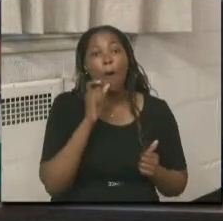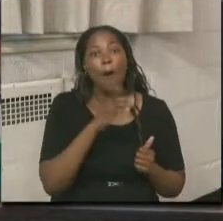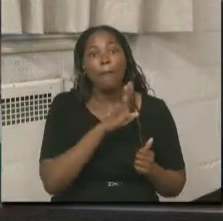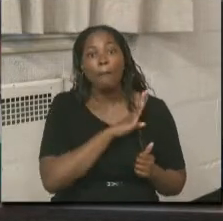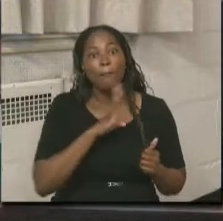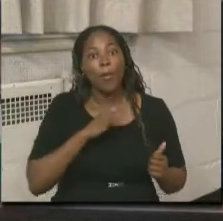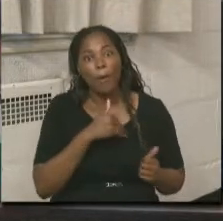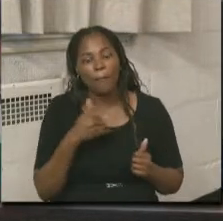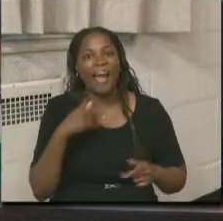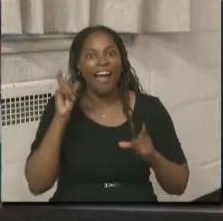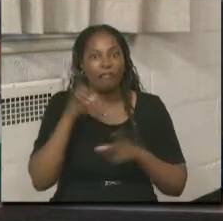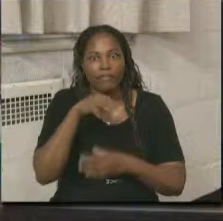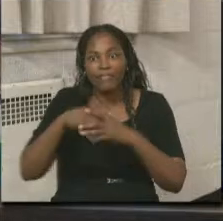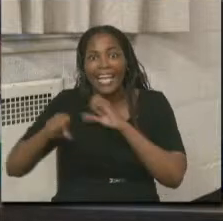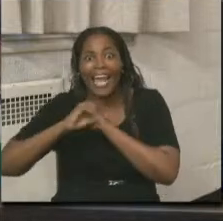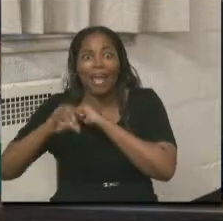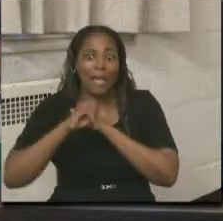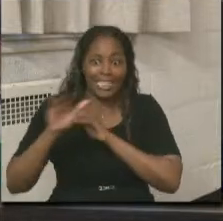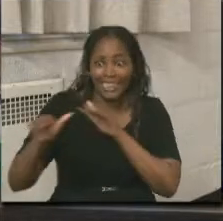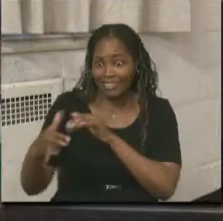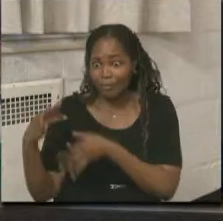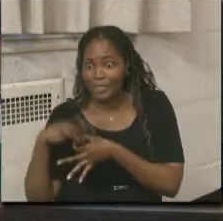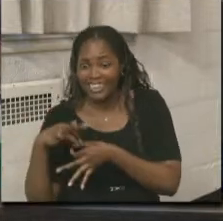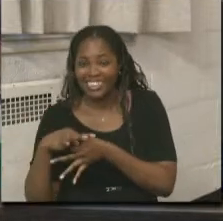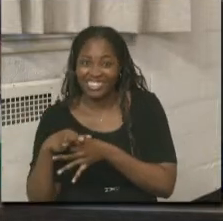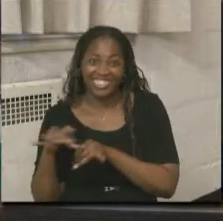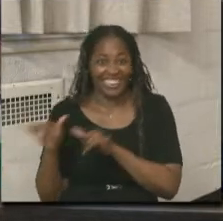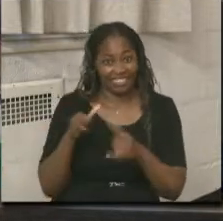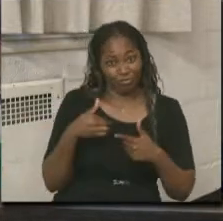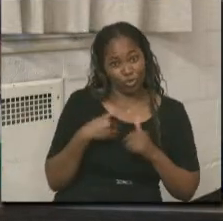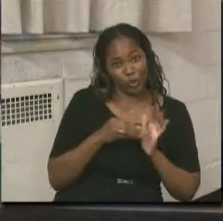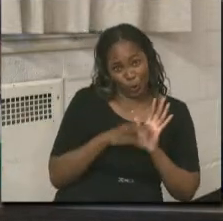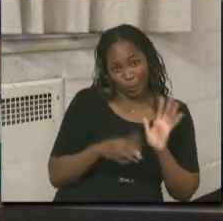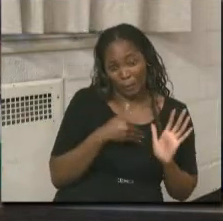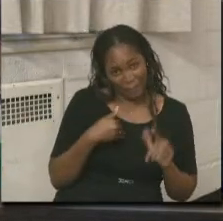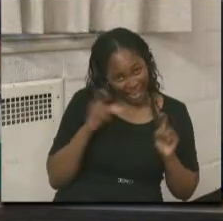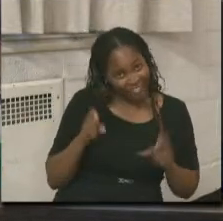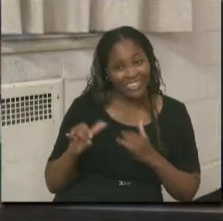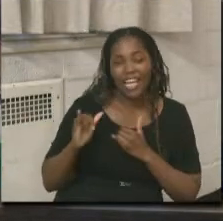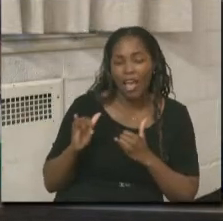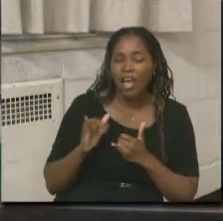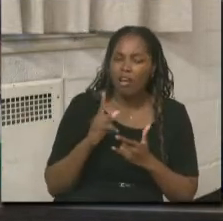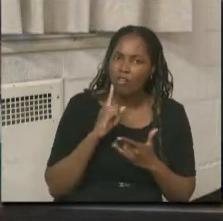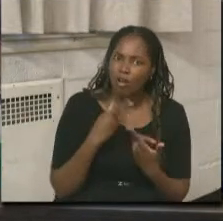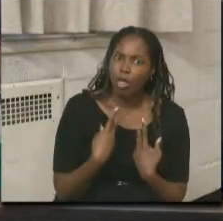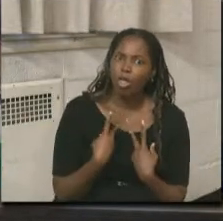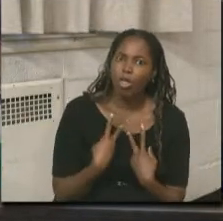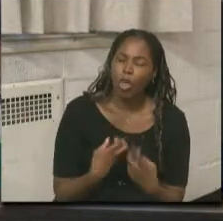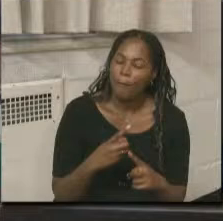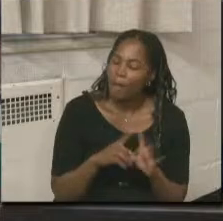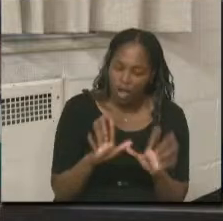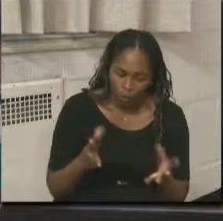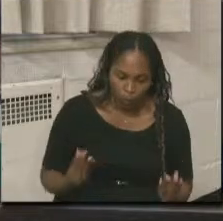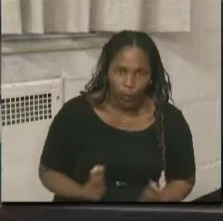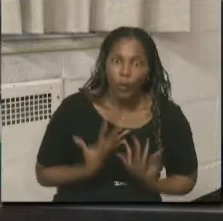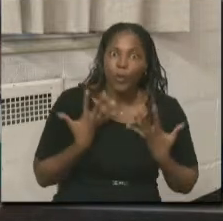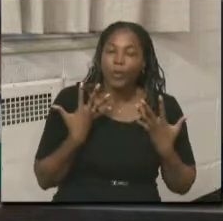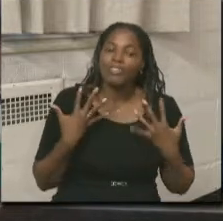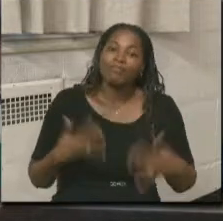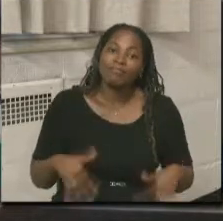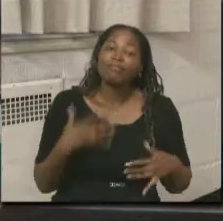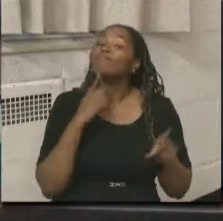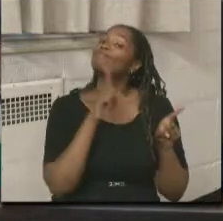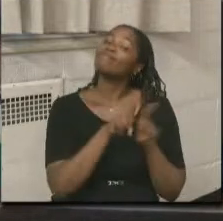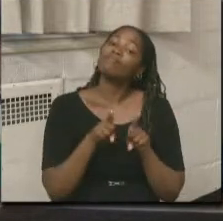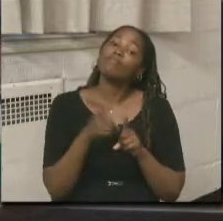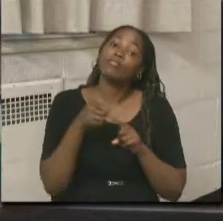board runs a similar one, and it's taxing, but it's so rewarding. And I also want to thank, from the board, I